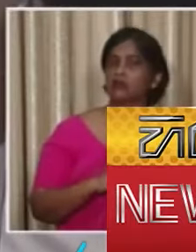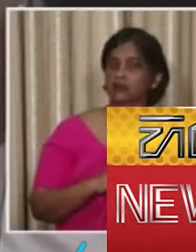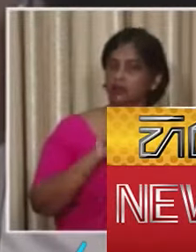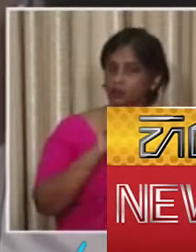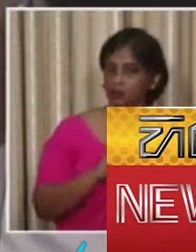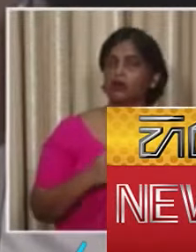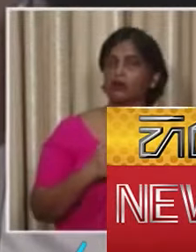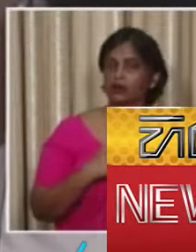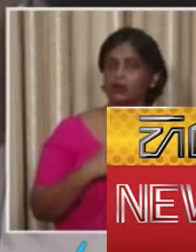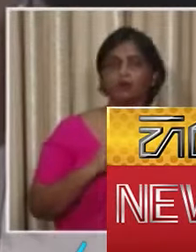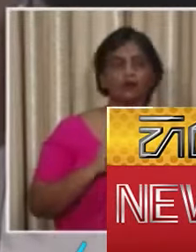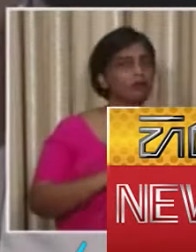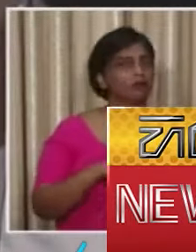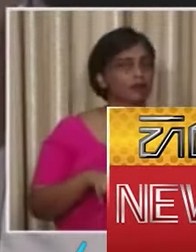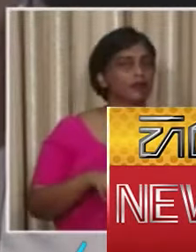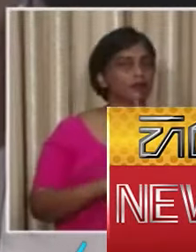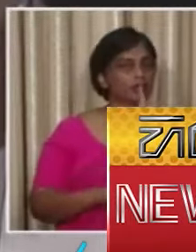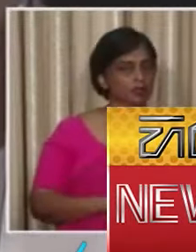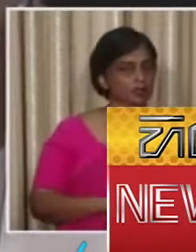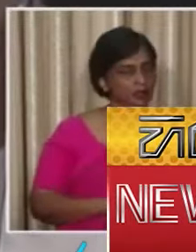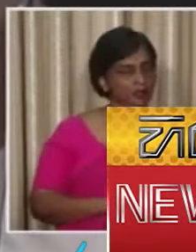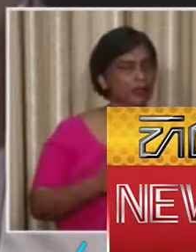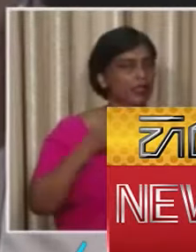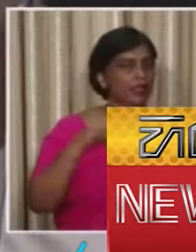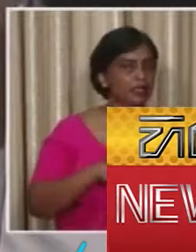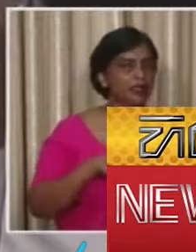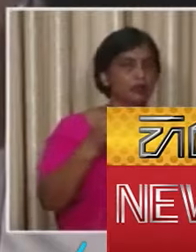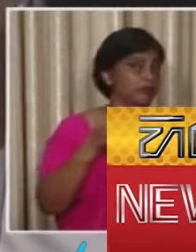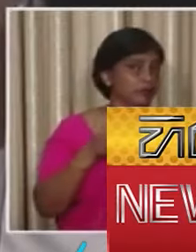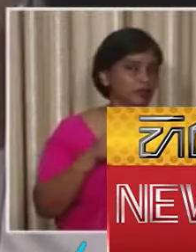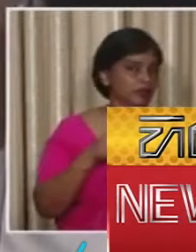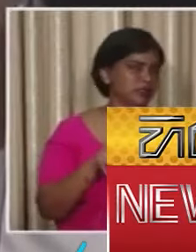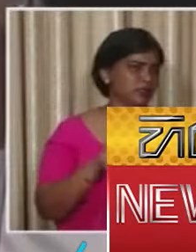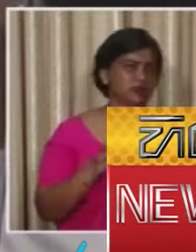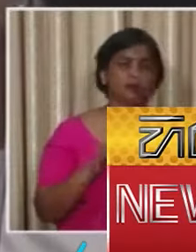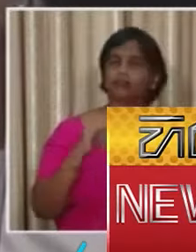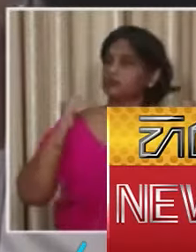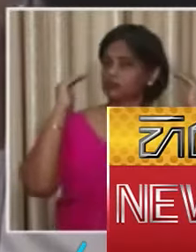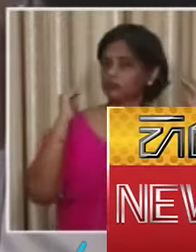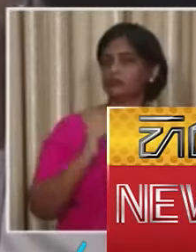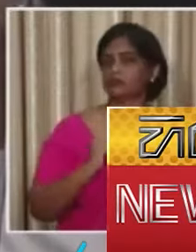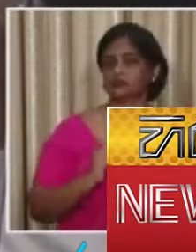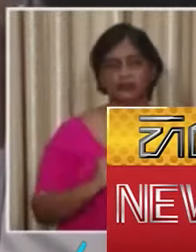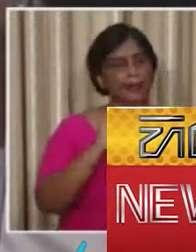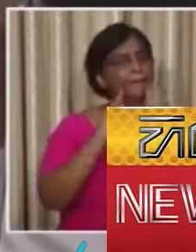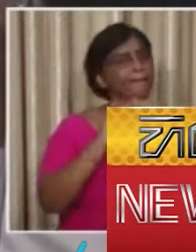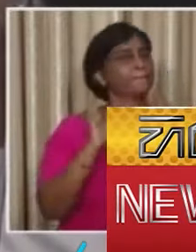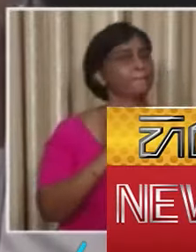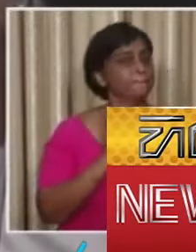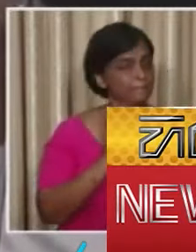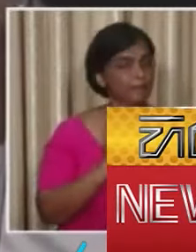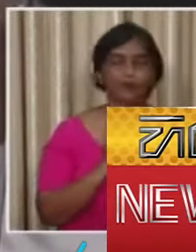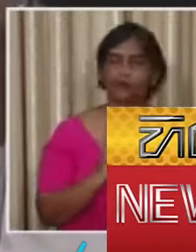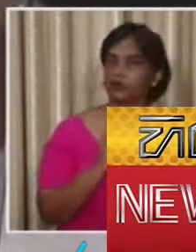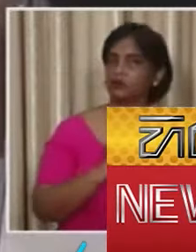House and all political parties to get into a high growth policies and let's compete with each other on that. We can't go with